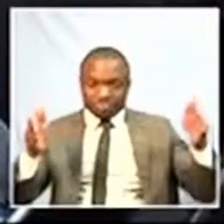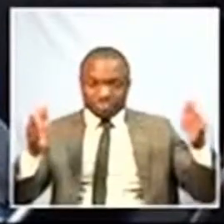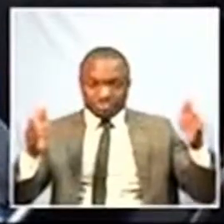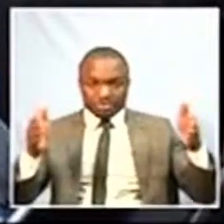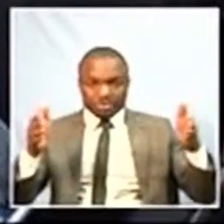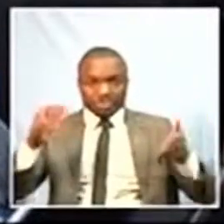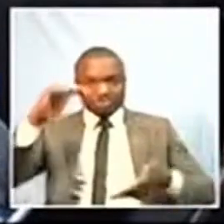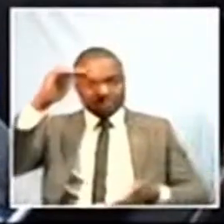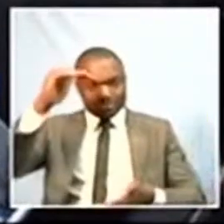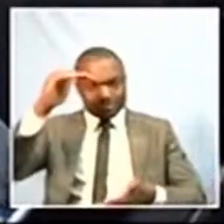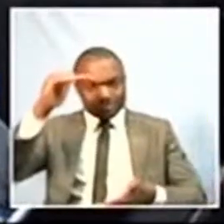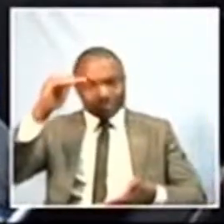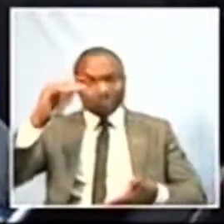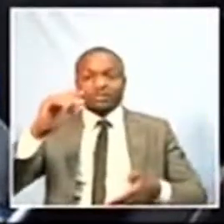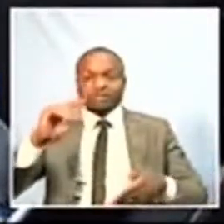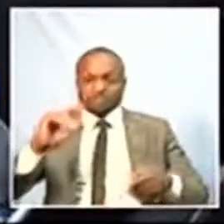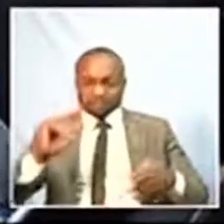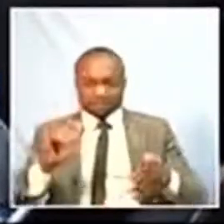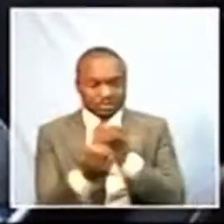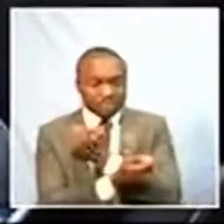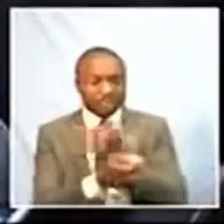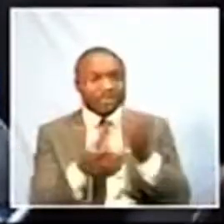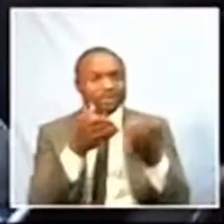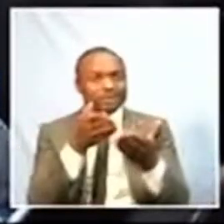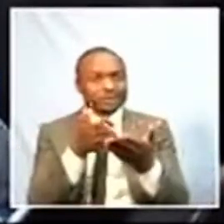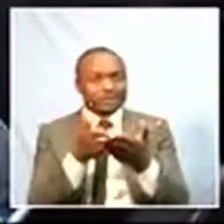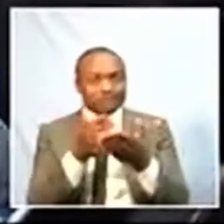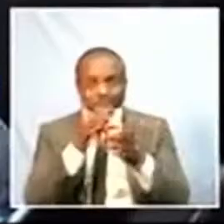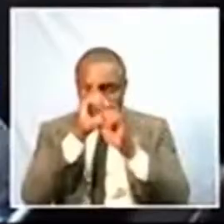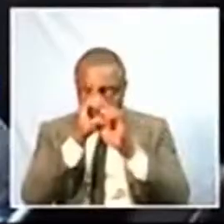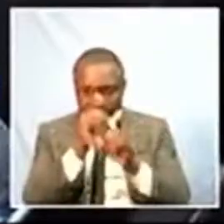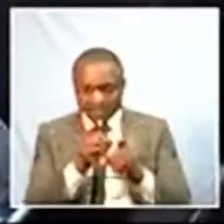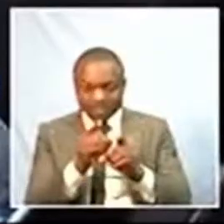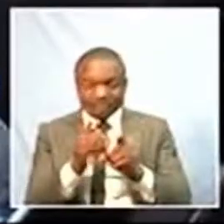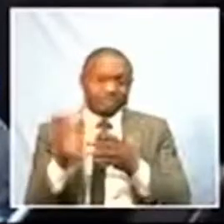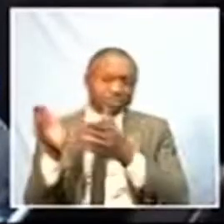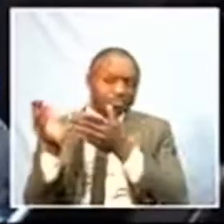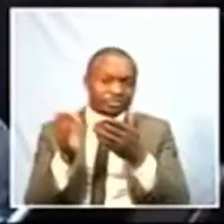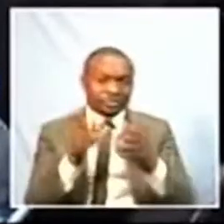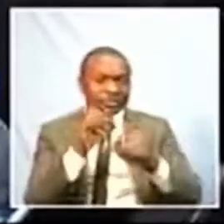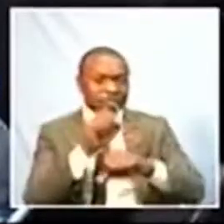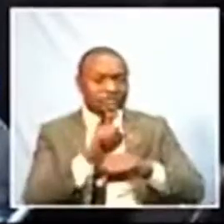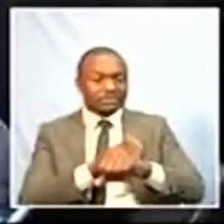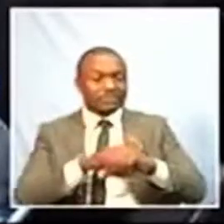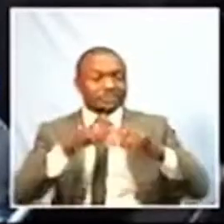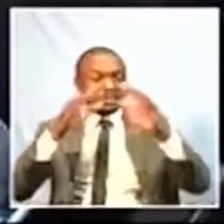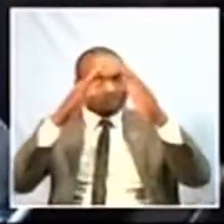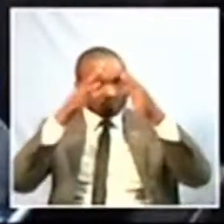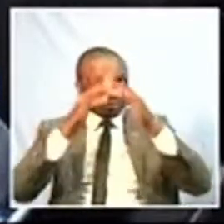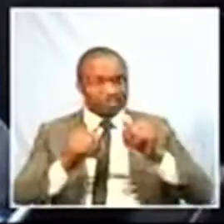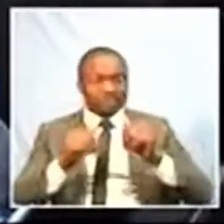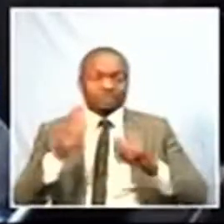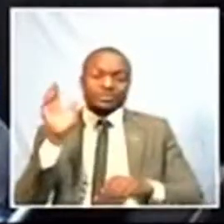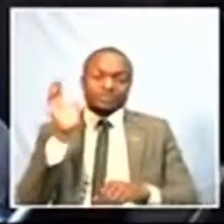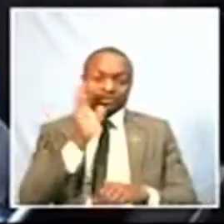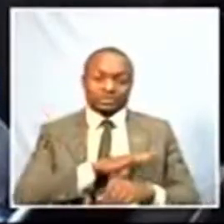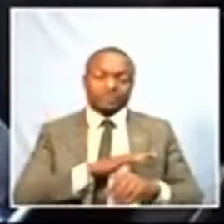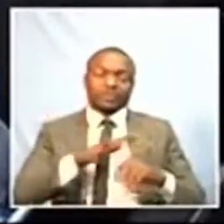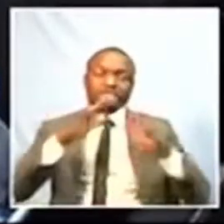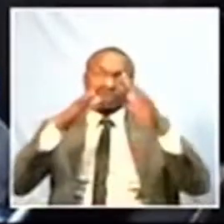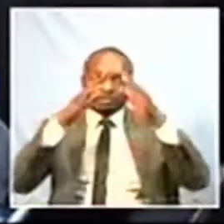change? And this decision came at a time when the house is already at roof